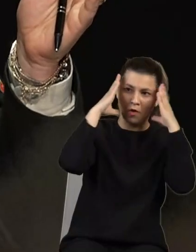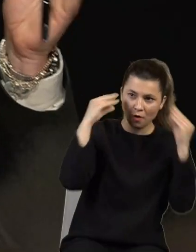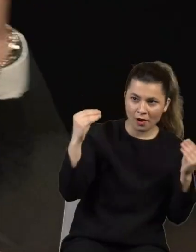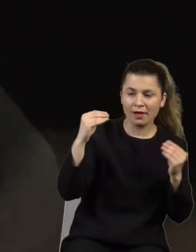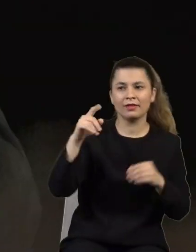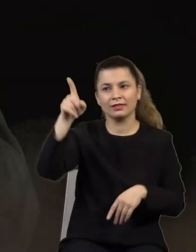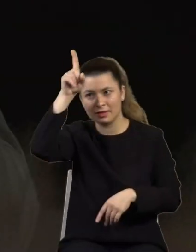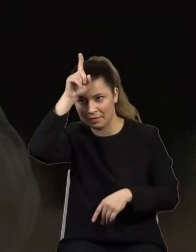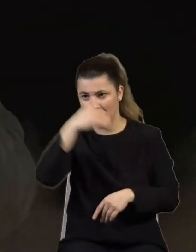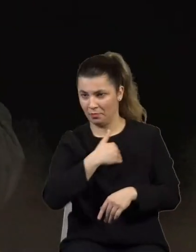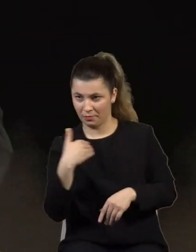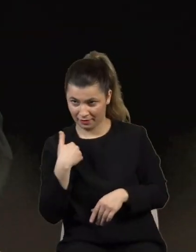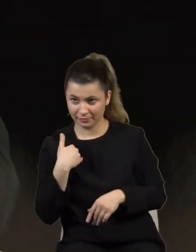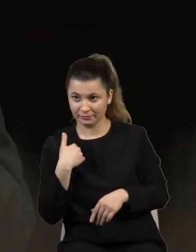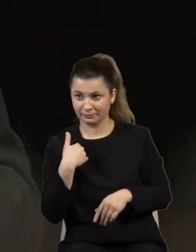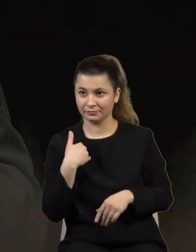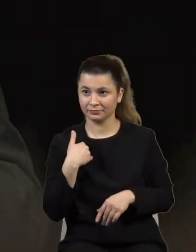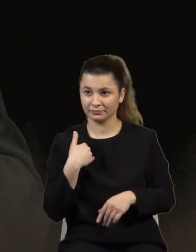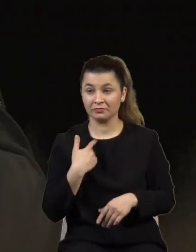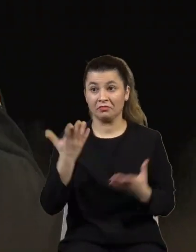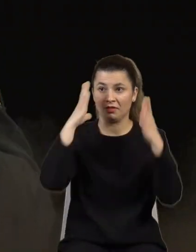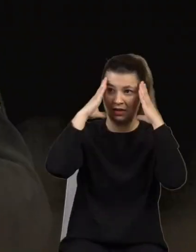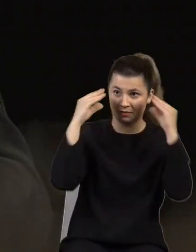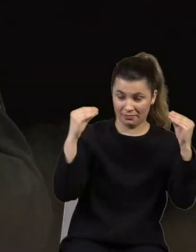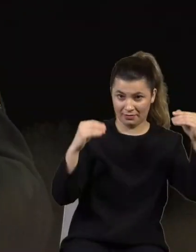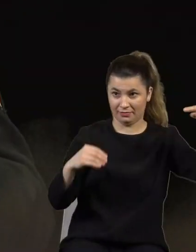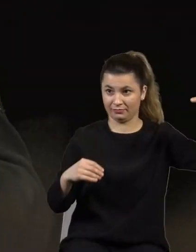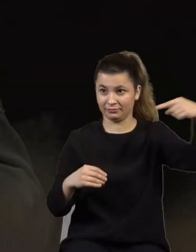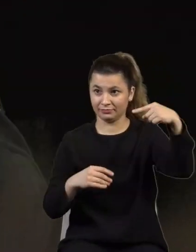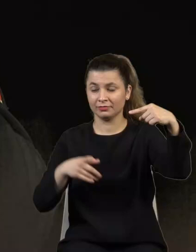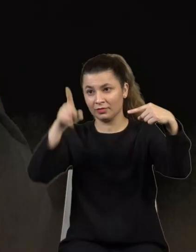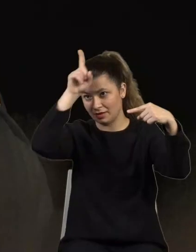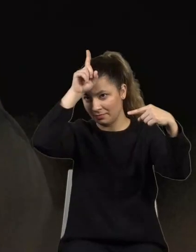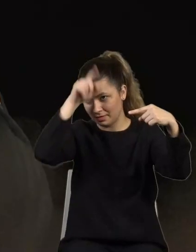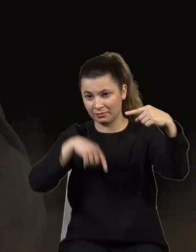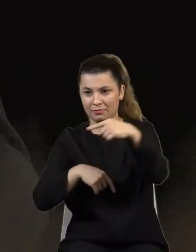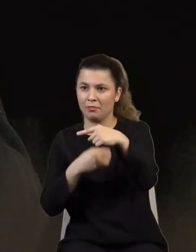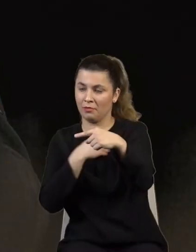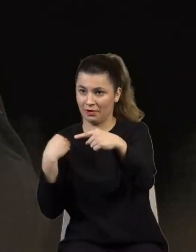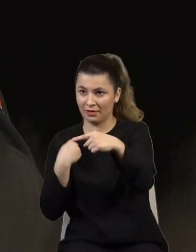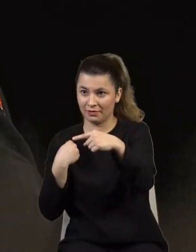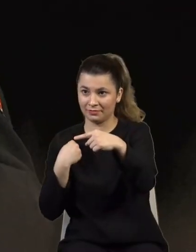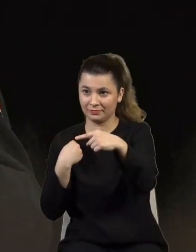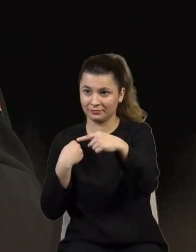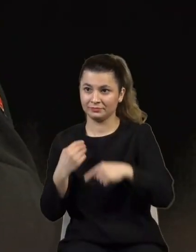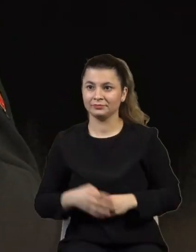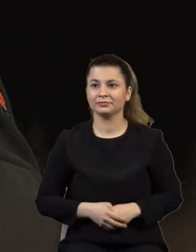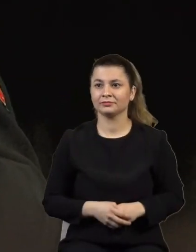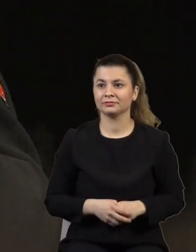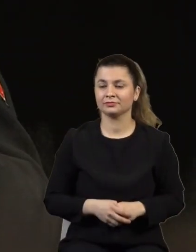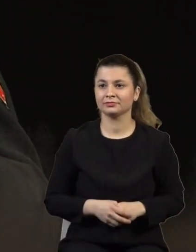the Netherlands through Germany to Poland, military convoys always have to be very well marked,